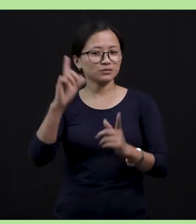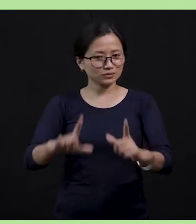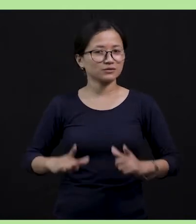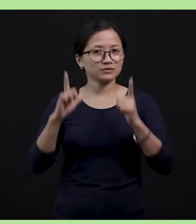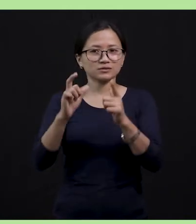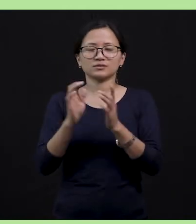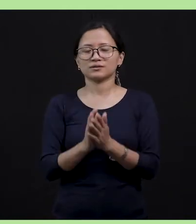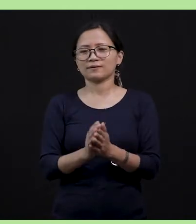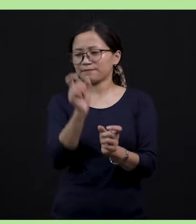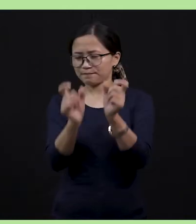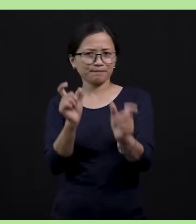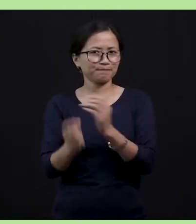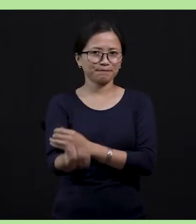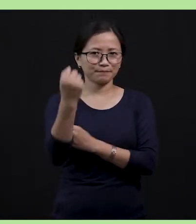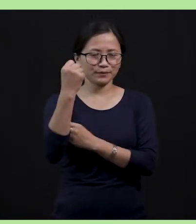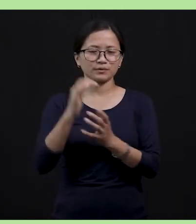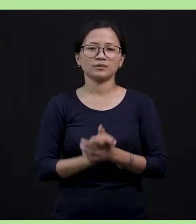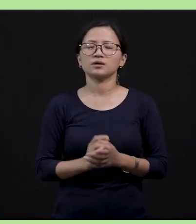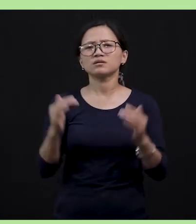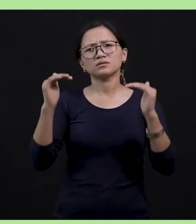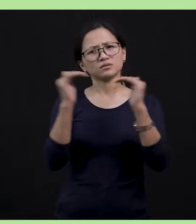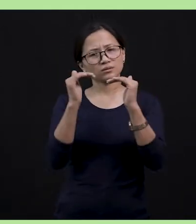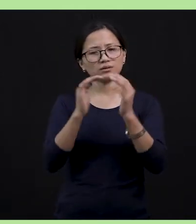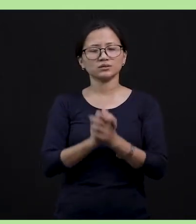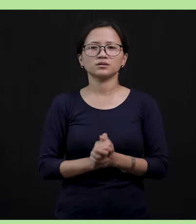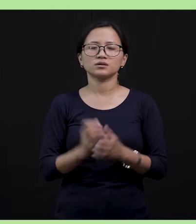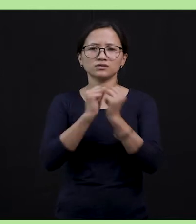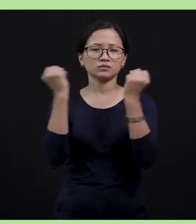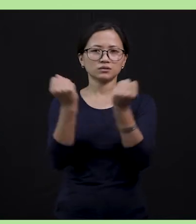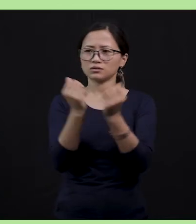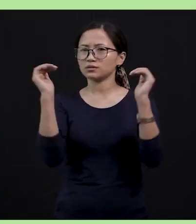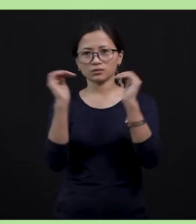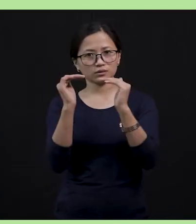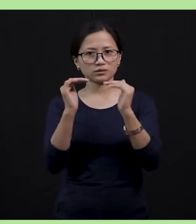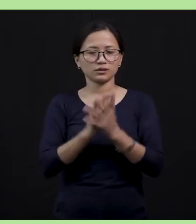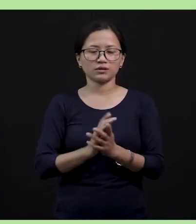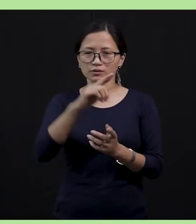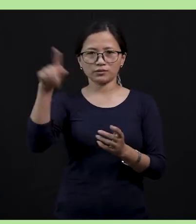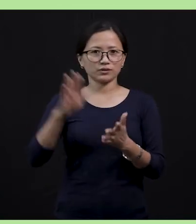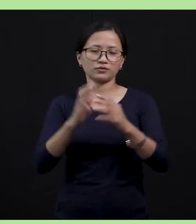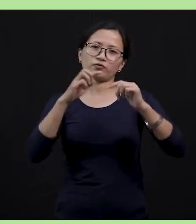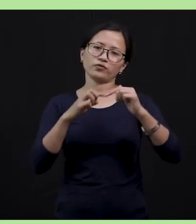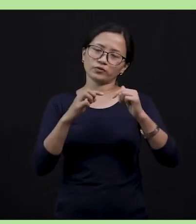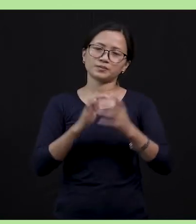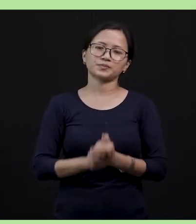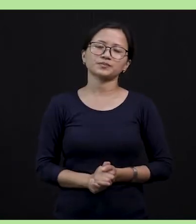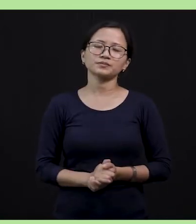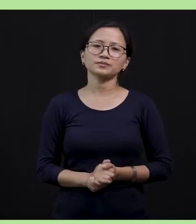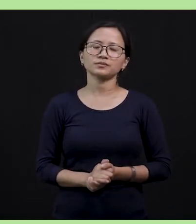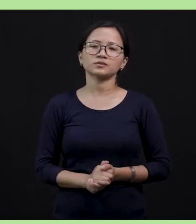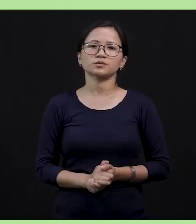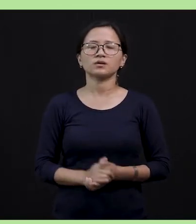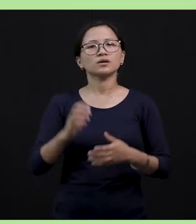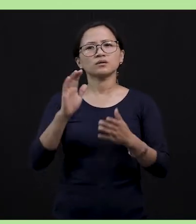in a democracy? So if you have economic equality, you have social equality, you have been given the right to vote, you